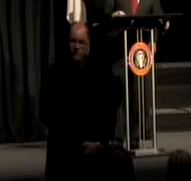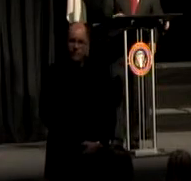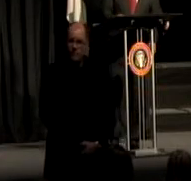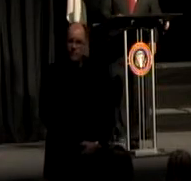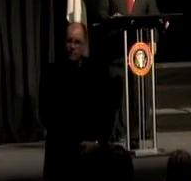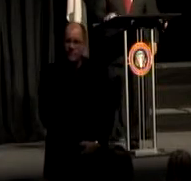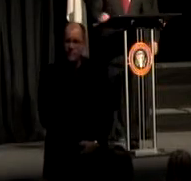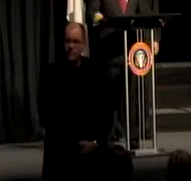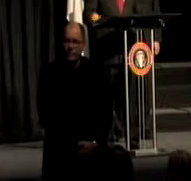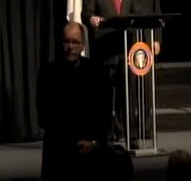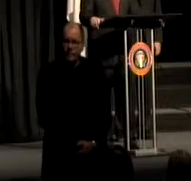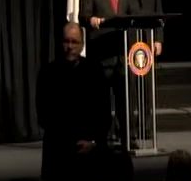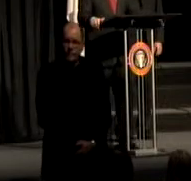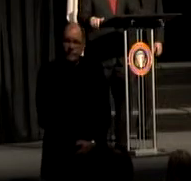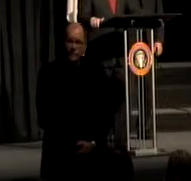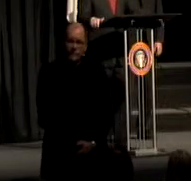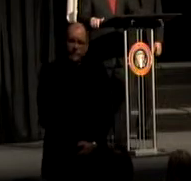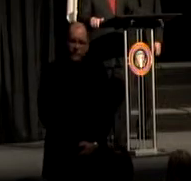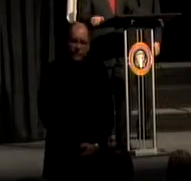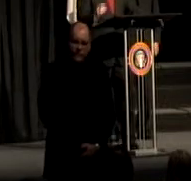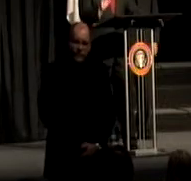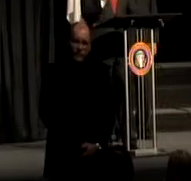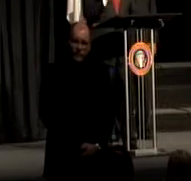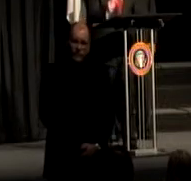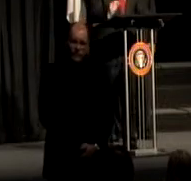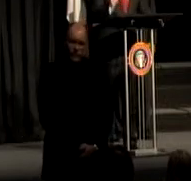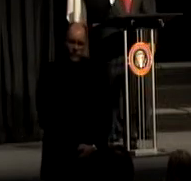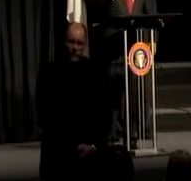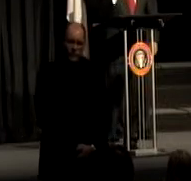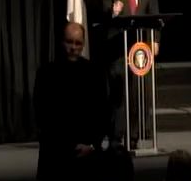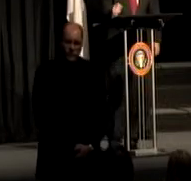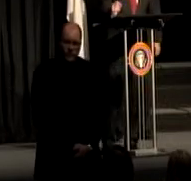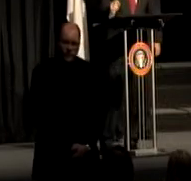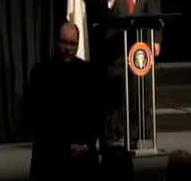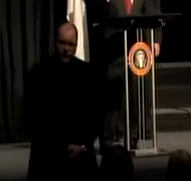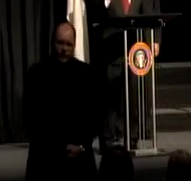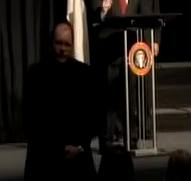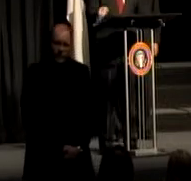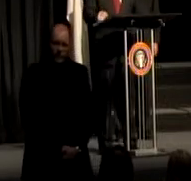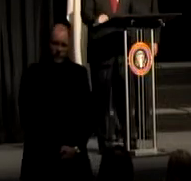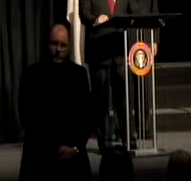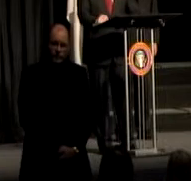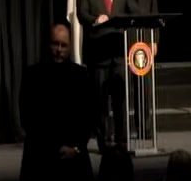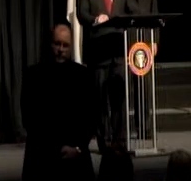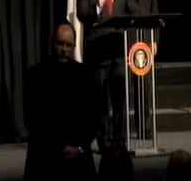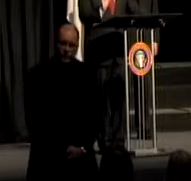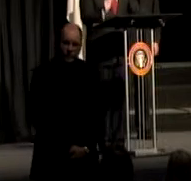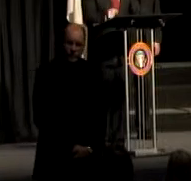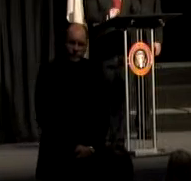that you need to know this church holds on to the first thing it holds on to is the value and inerrancy of the word of God